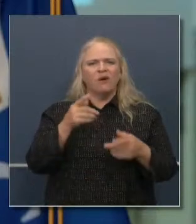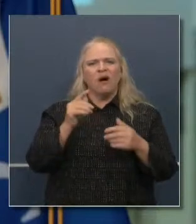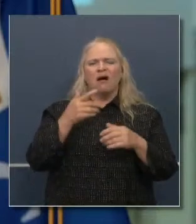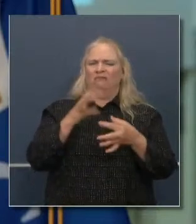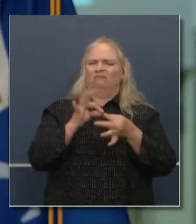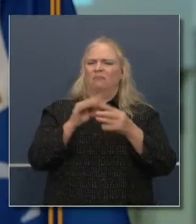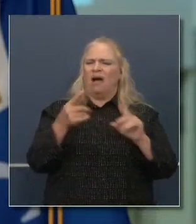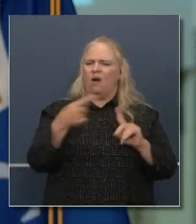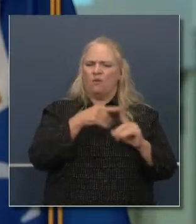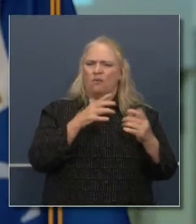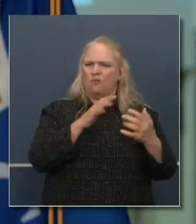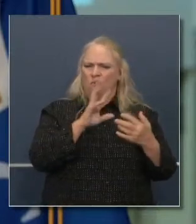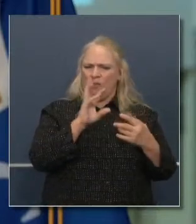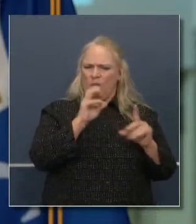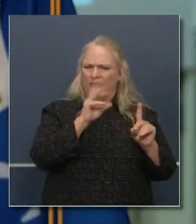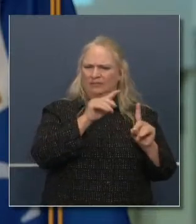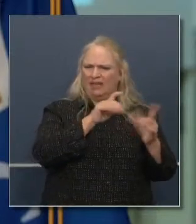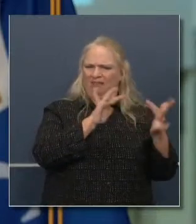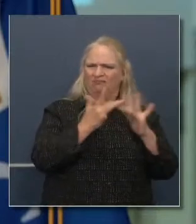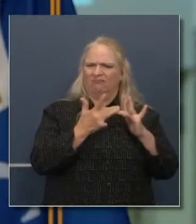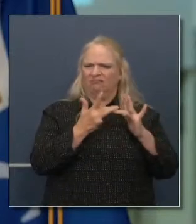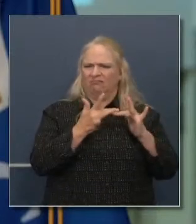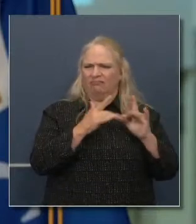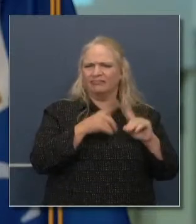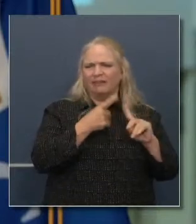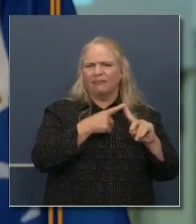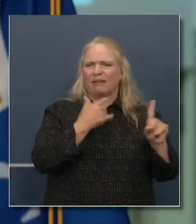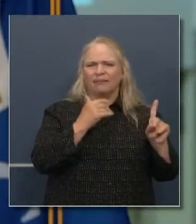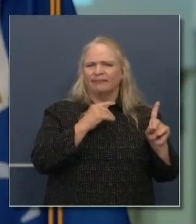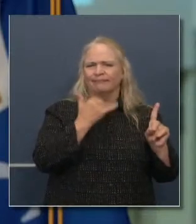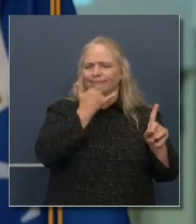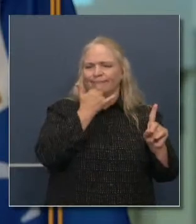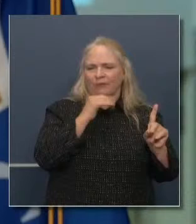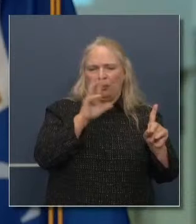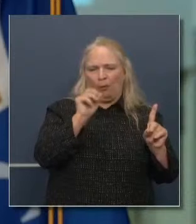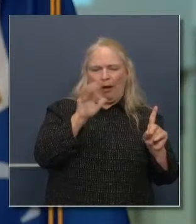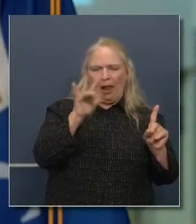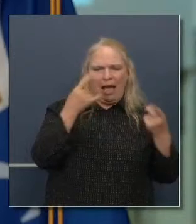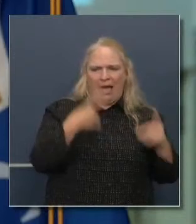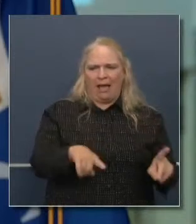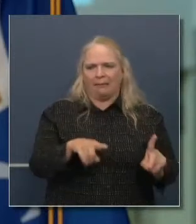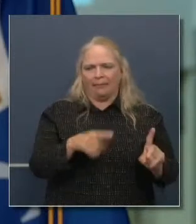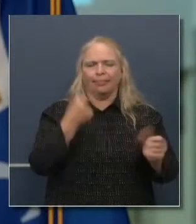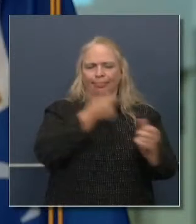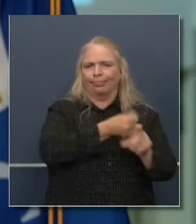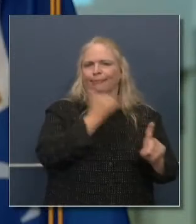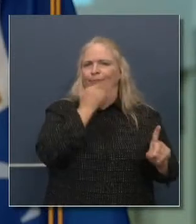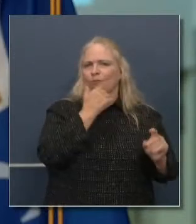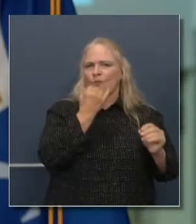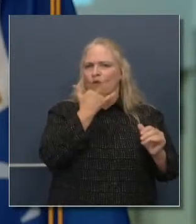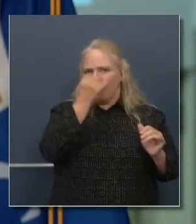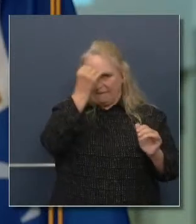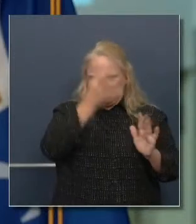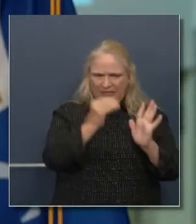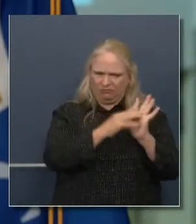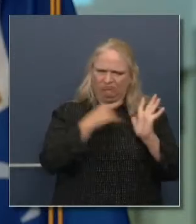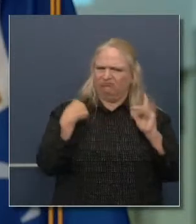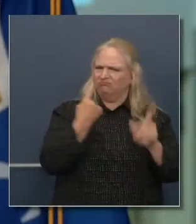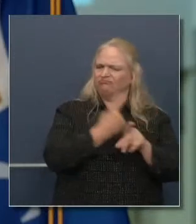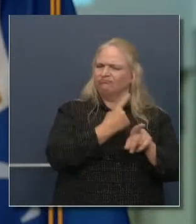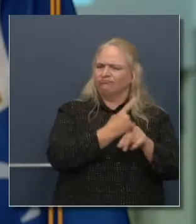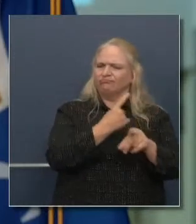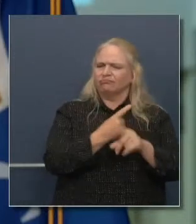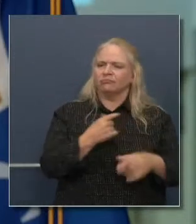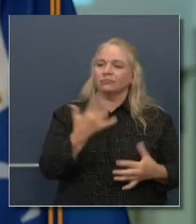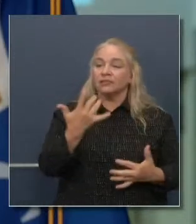a rare occurrence in many, many months. I've not seen that happen, forgive me. But as it relates to Alameda County, as it